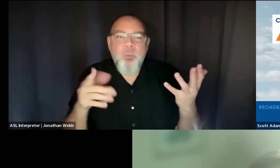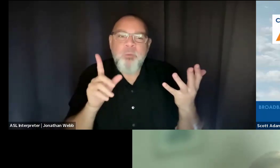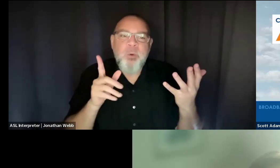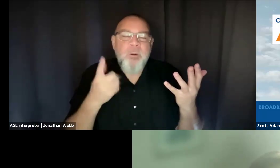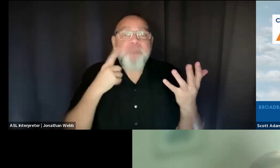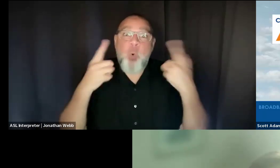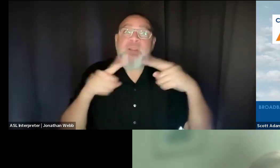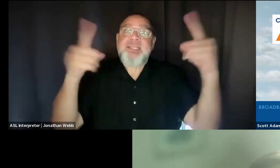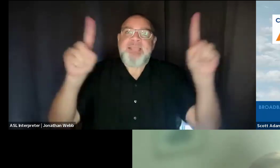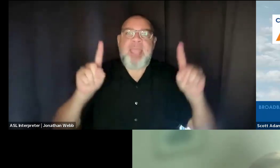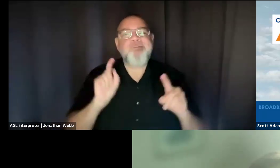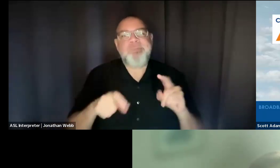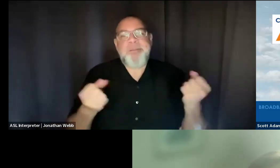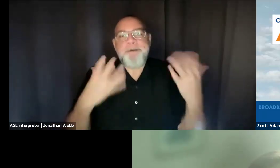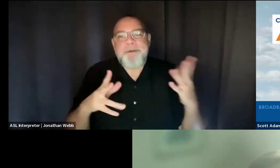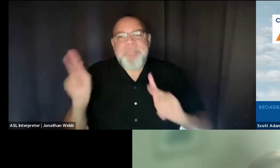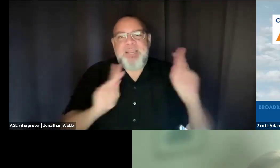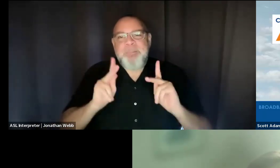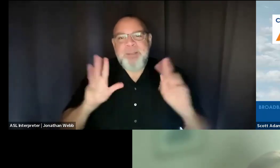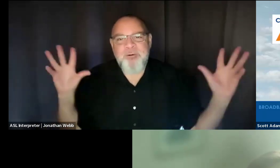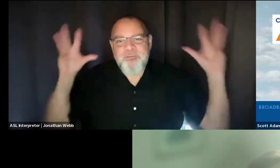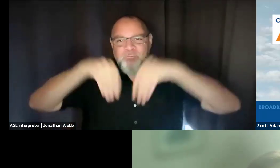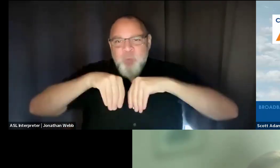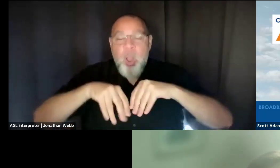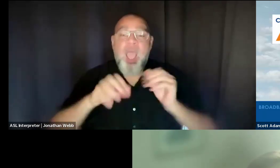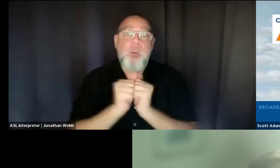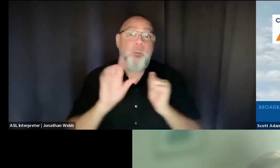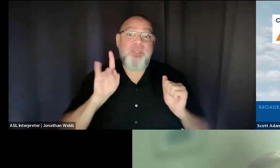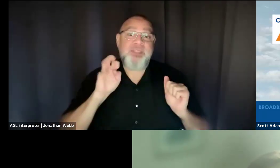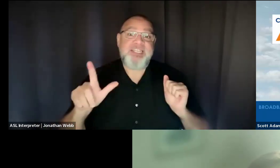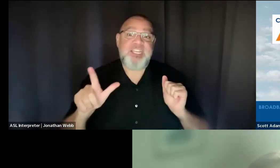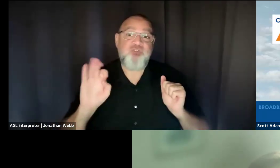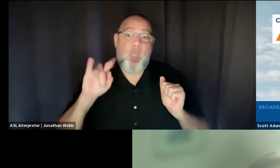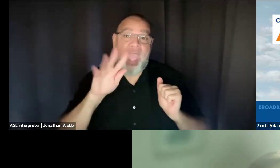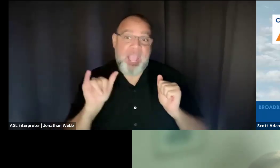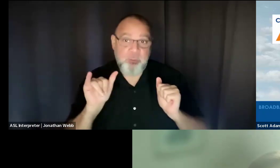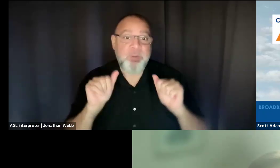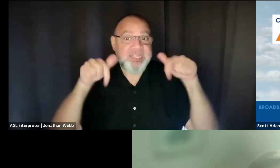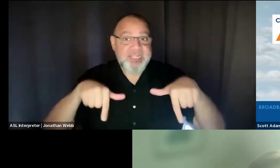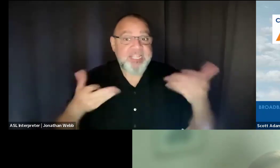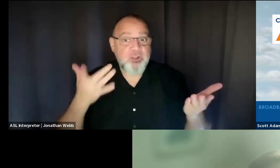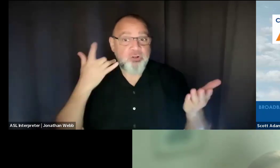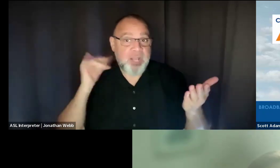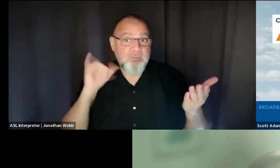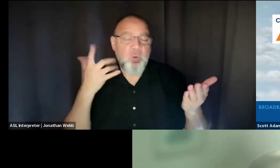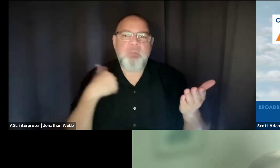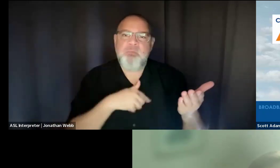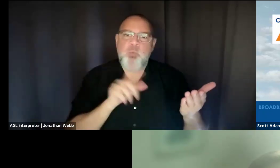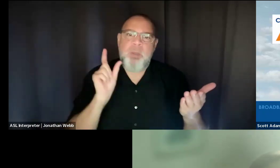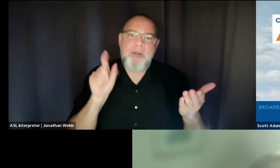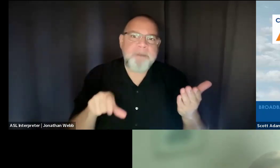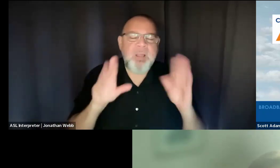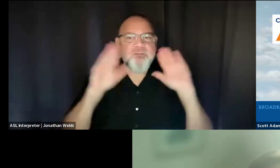Yes. certainly we, in the digital equity ecosystem space here in California, really focus on um, collaboration